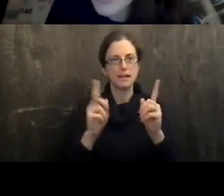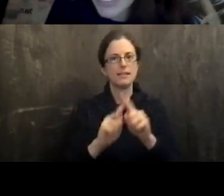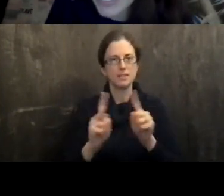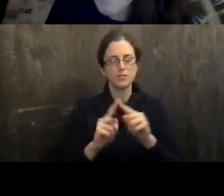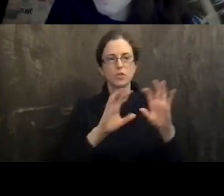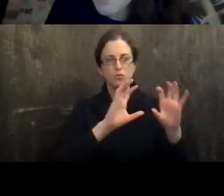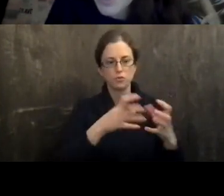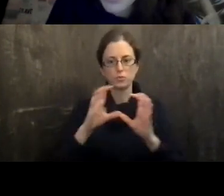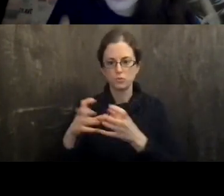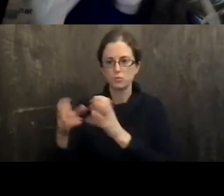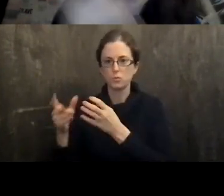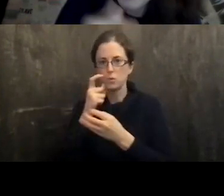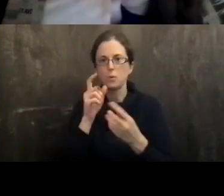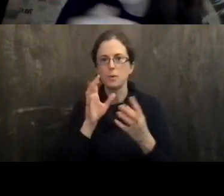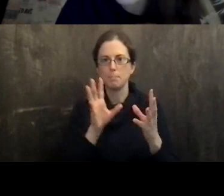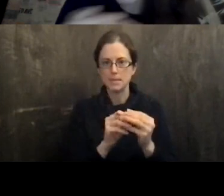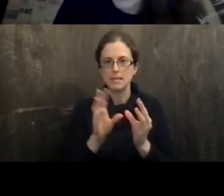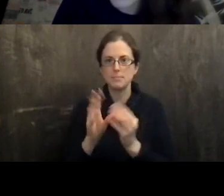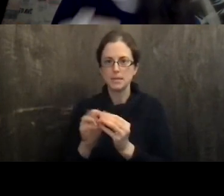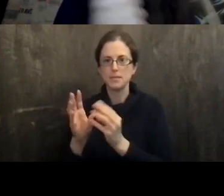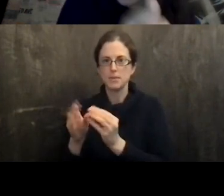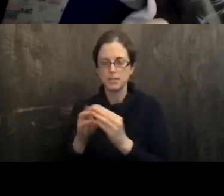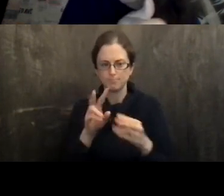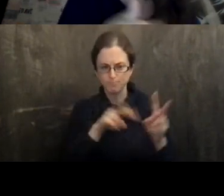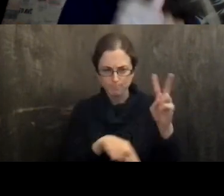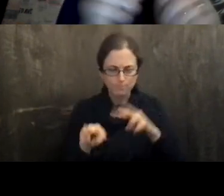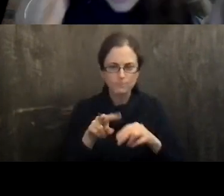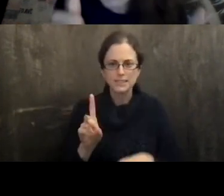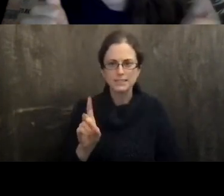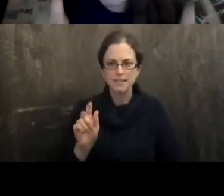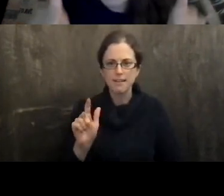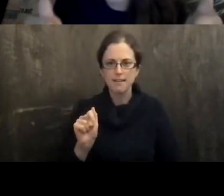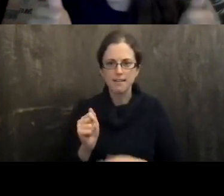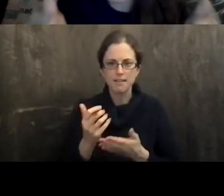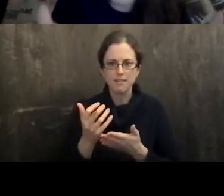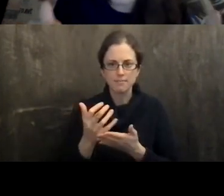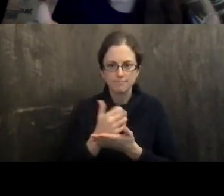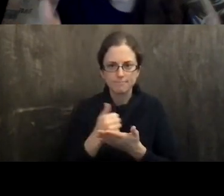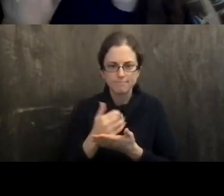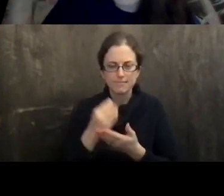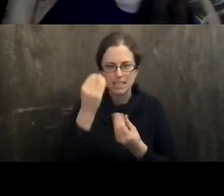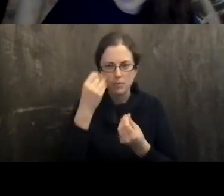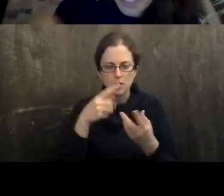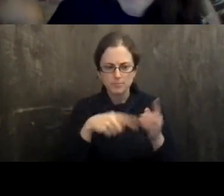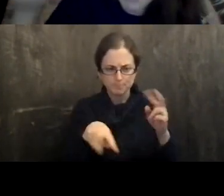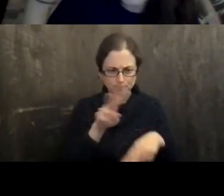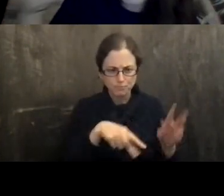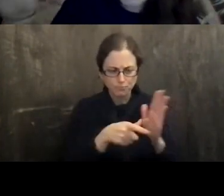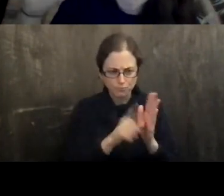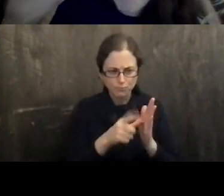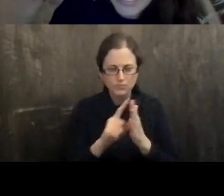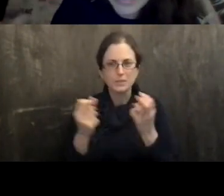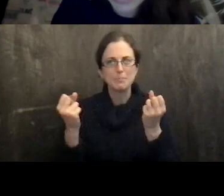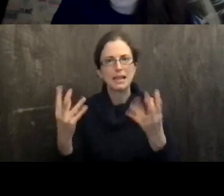all the data, and also decide, are we all in agreement that this is safe and effective? There are